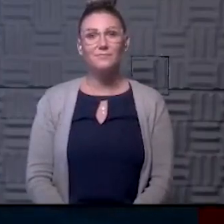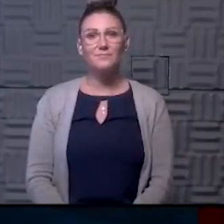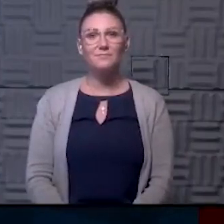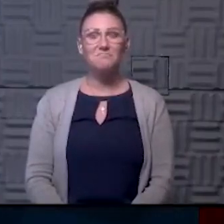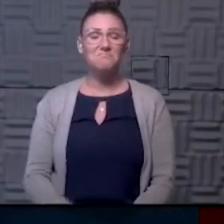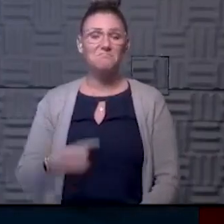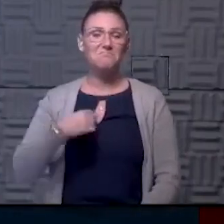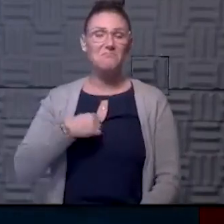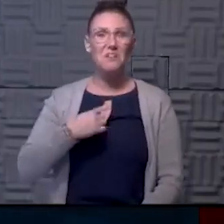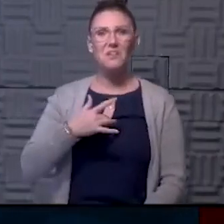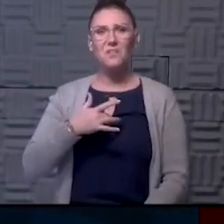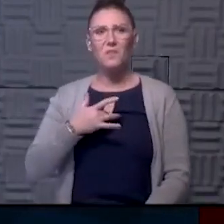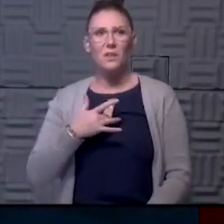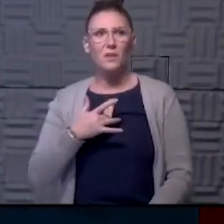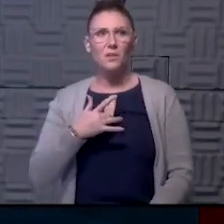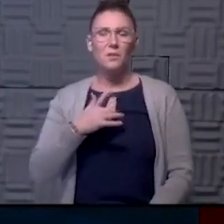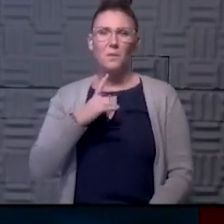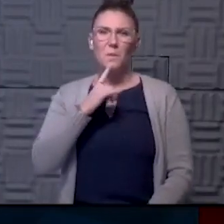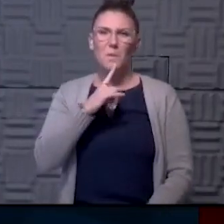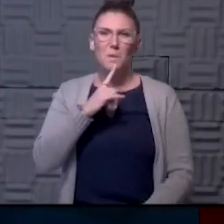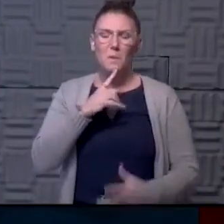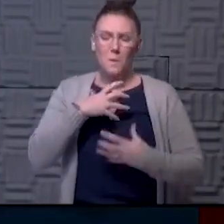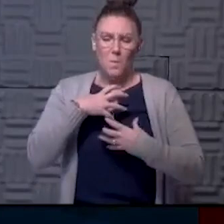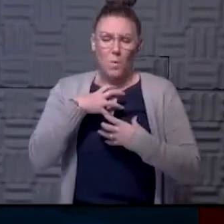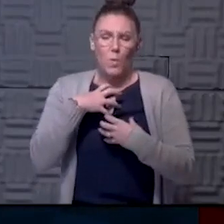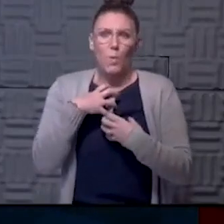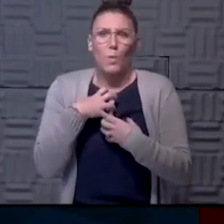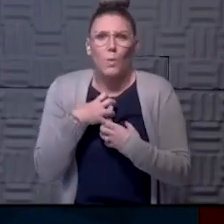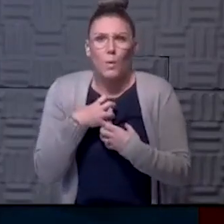I was feeling a very strong tightness in my